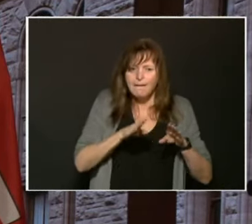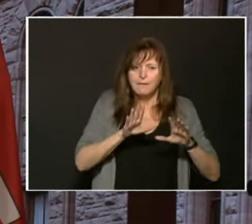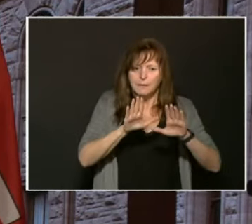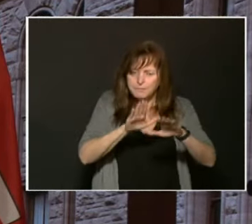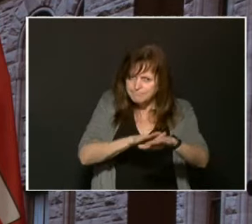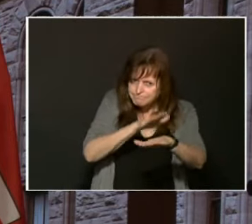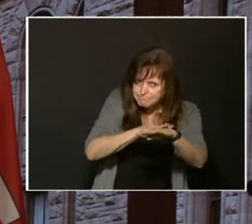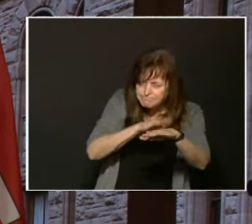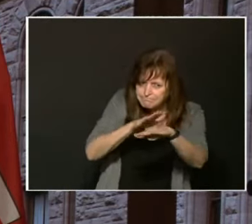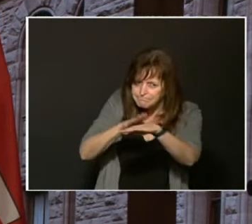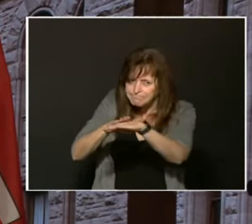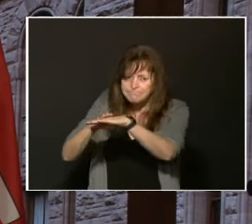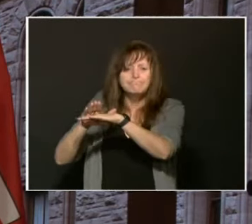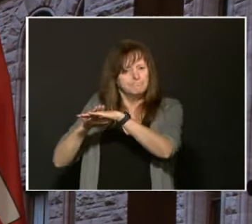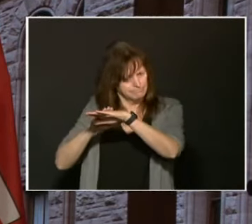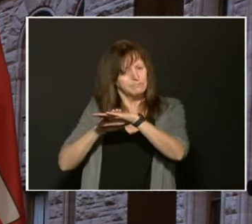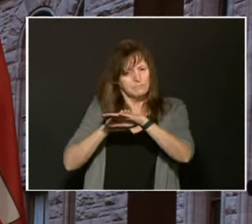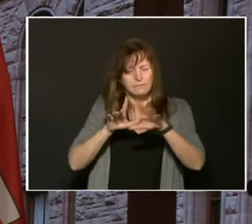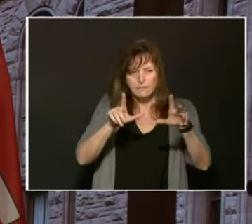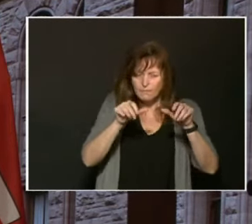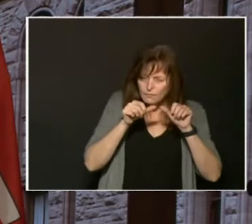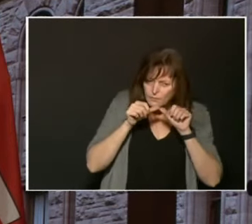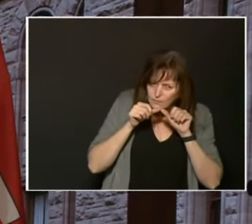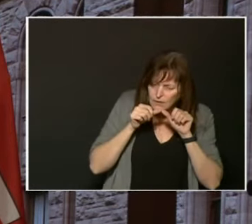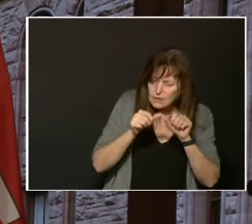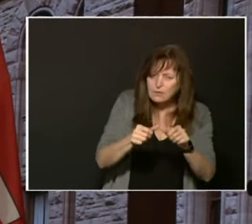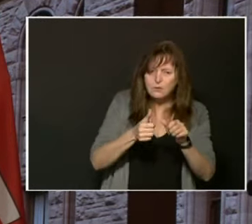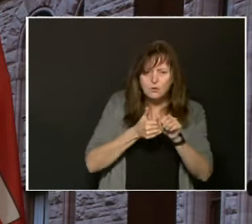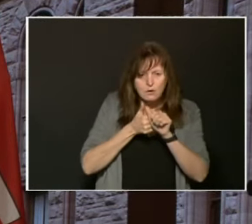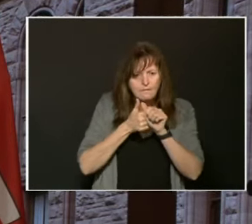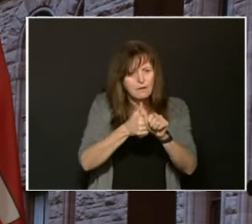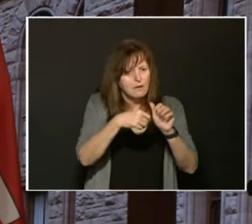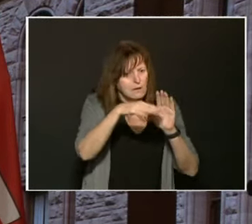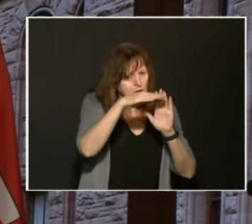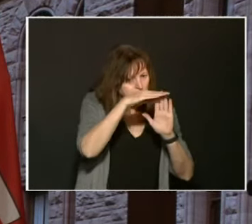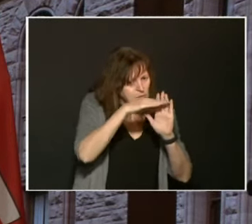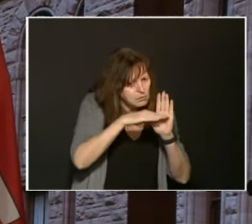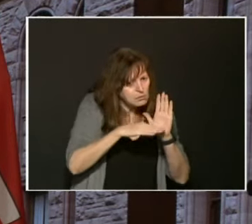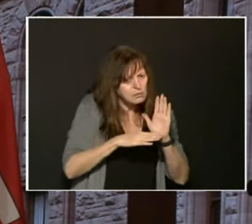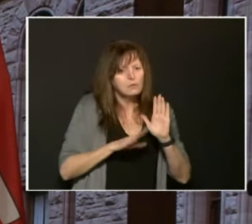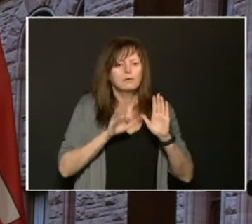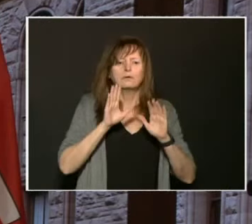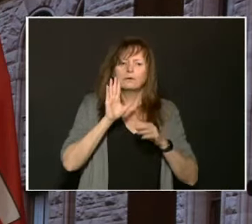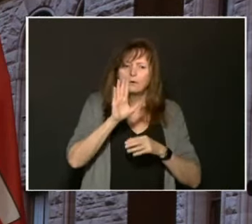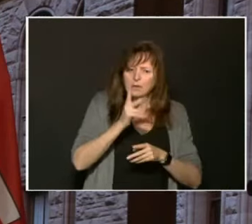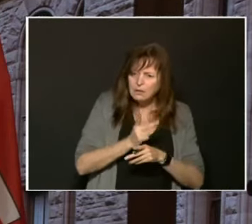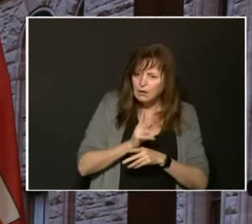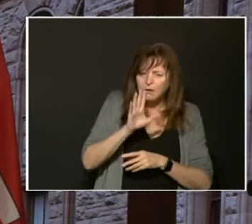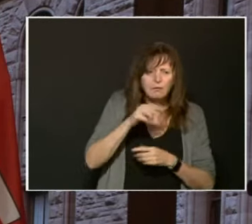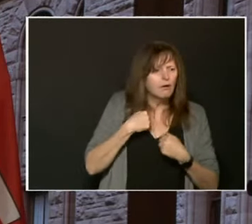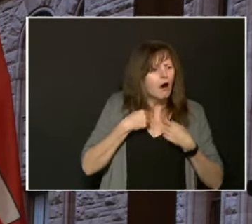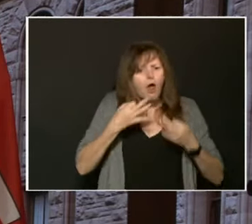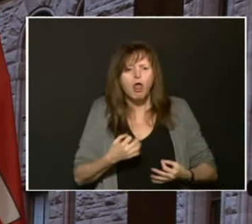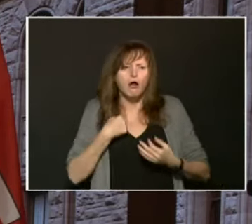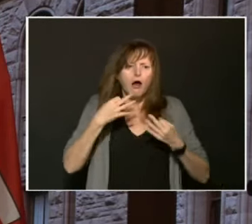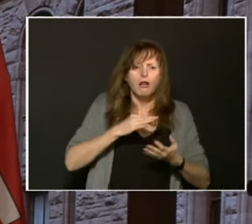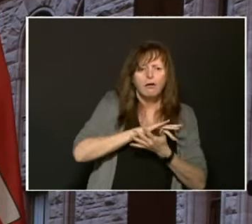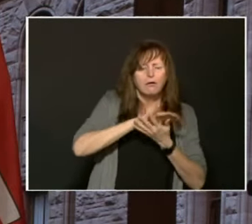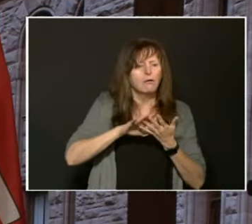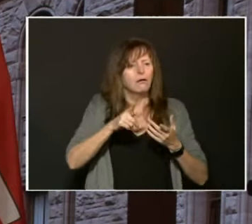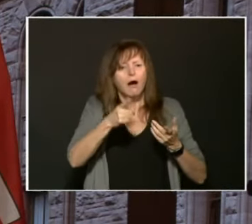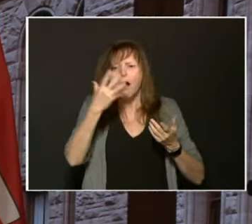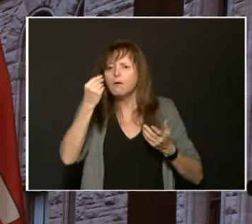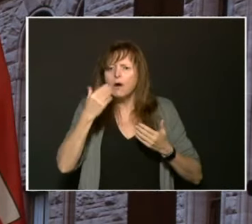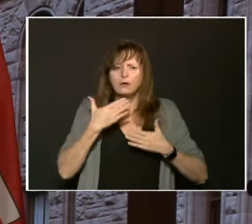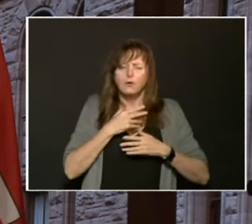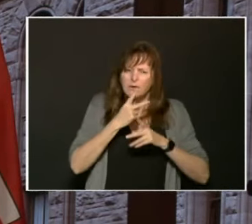must continue to be vigilant and make careful choices. Enjoy dinner on a patio and an outdoor fitness class, but